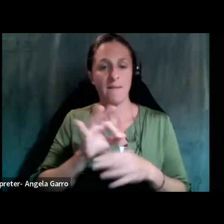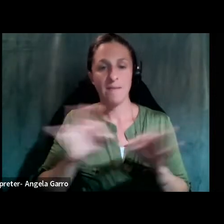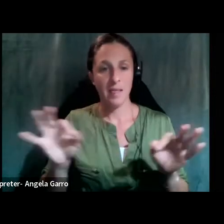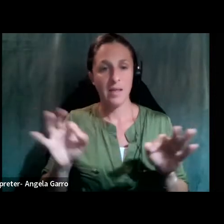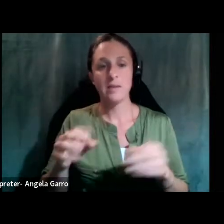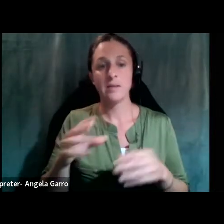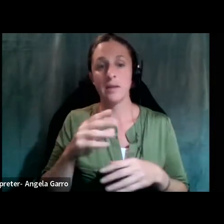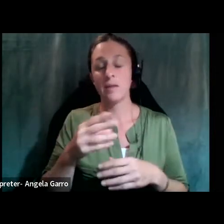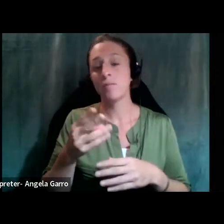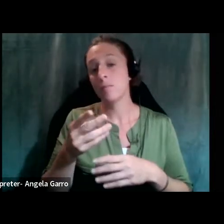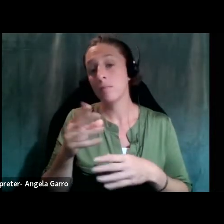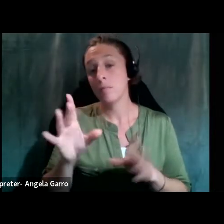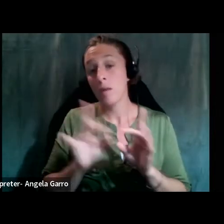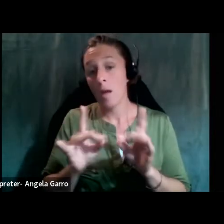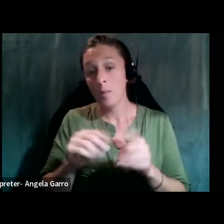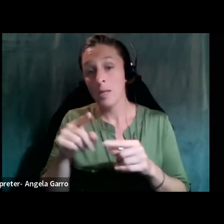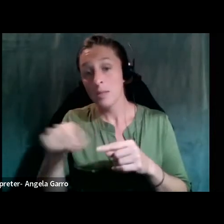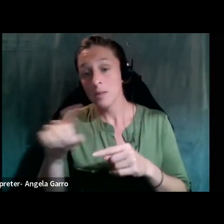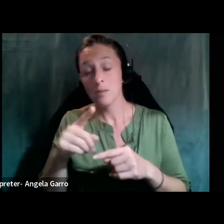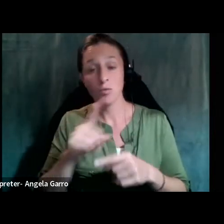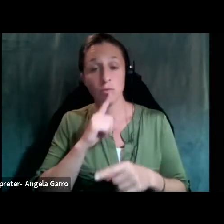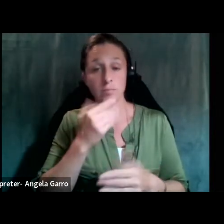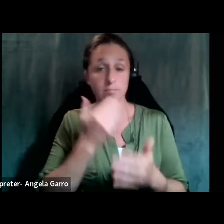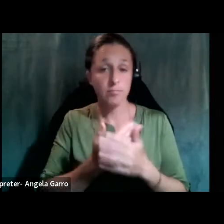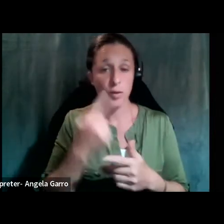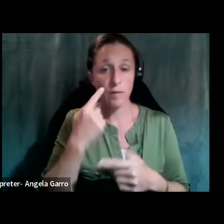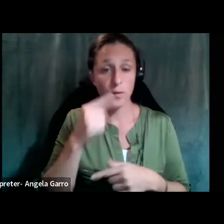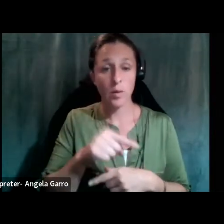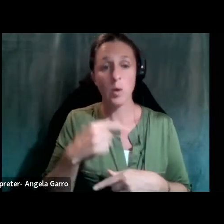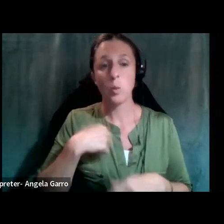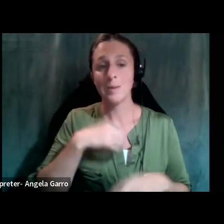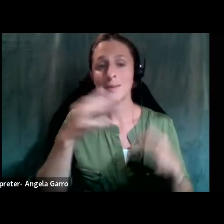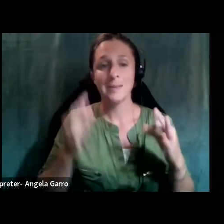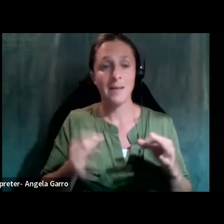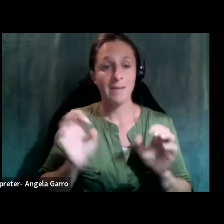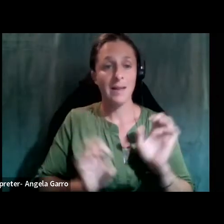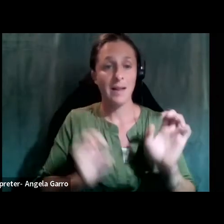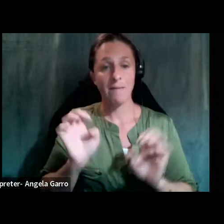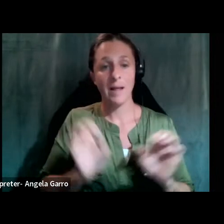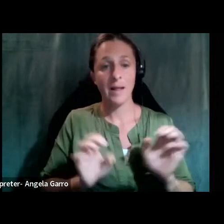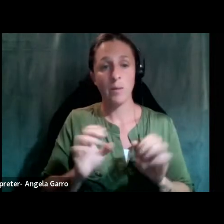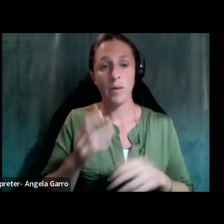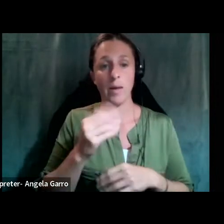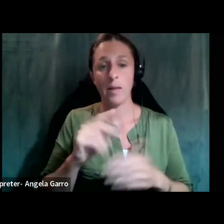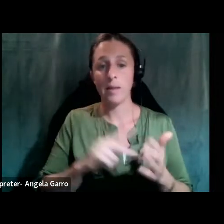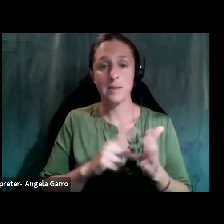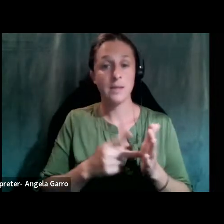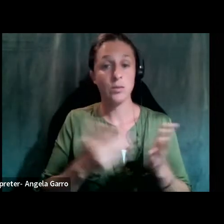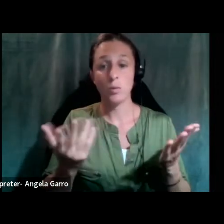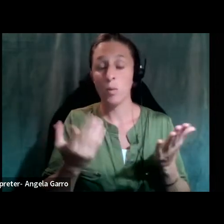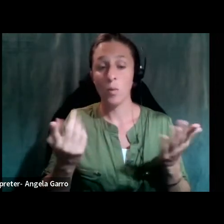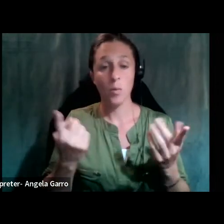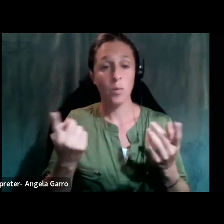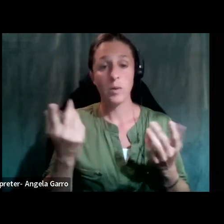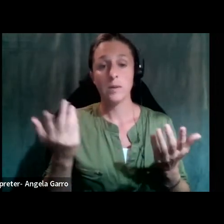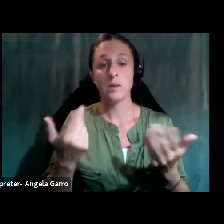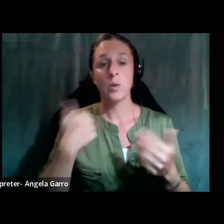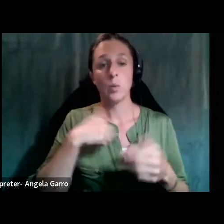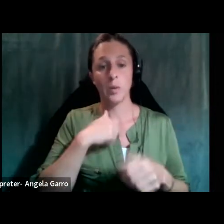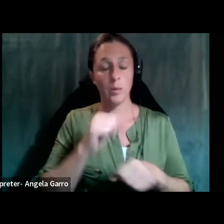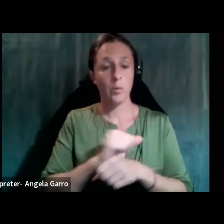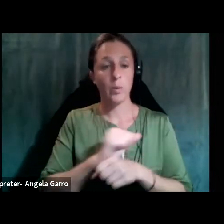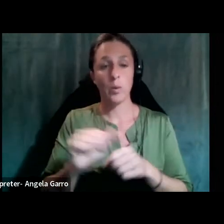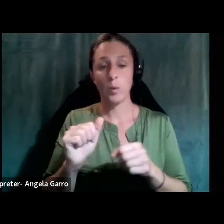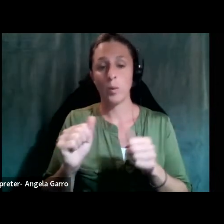very favorable. So we definitely evaluate them, and the intention always is that as we work